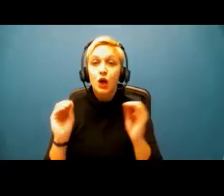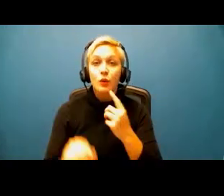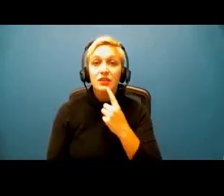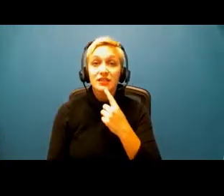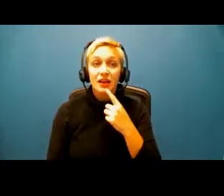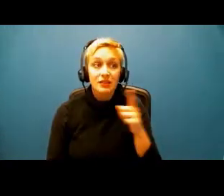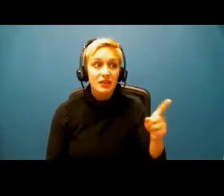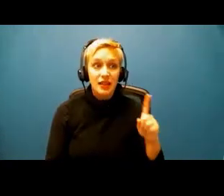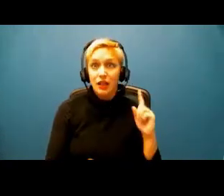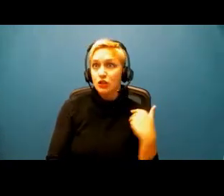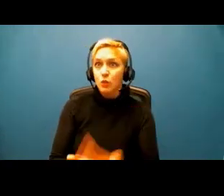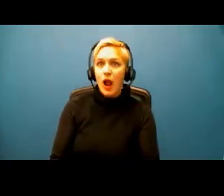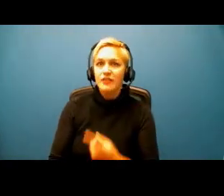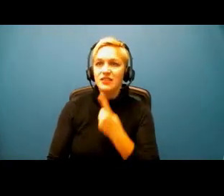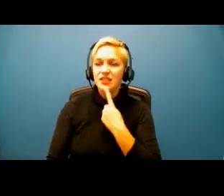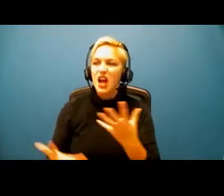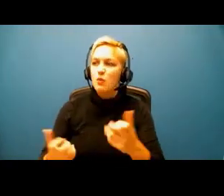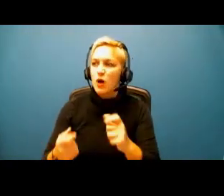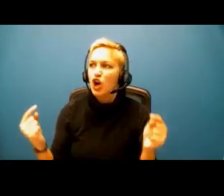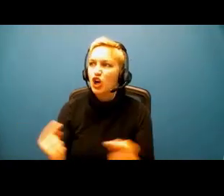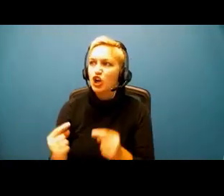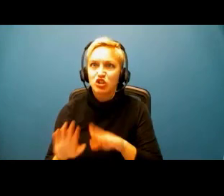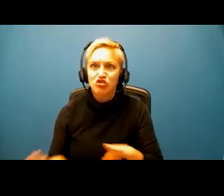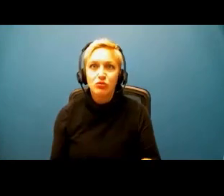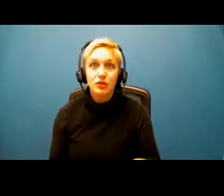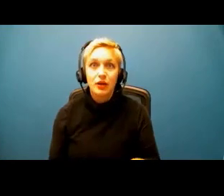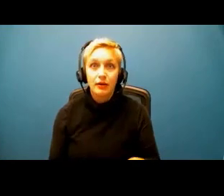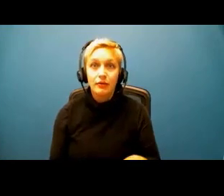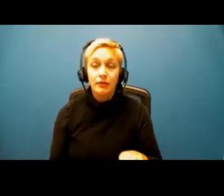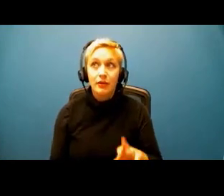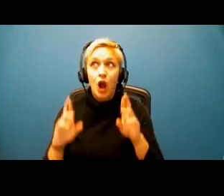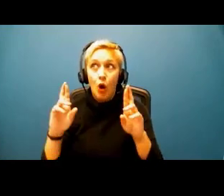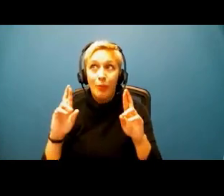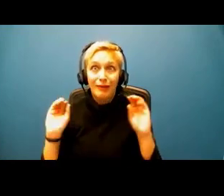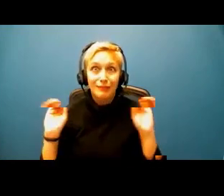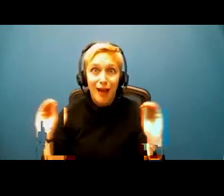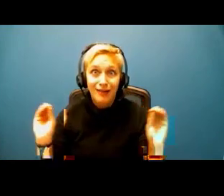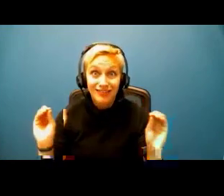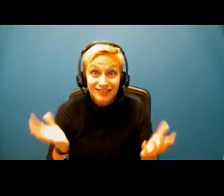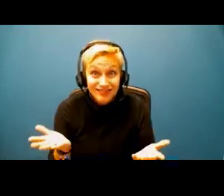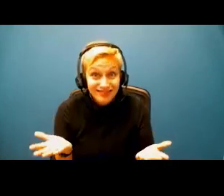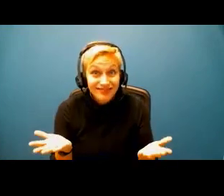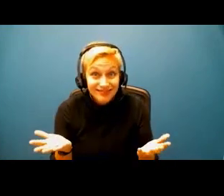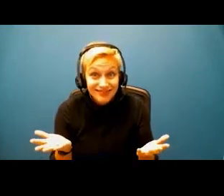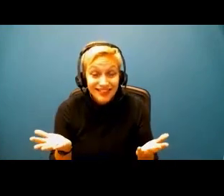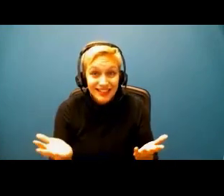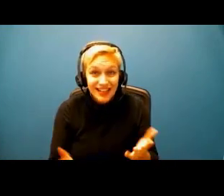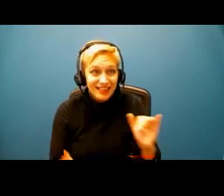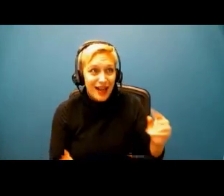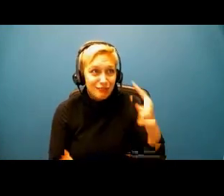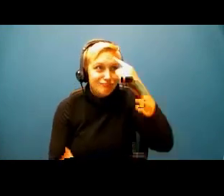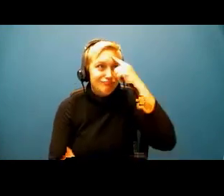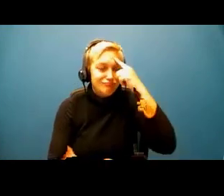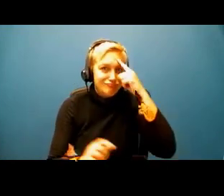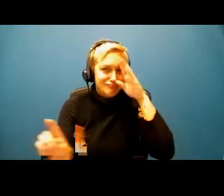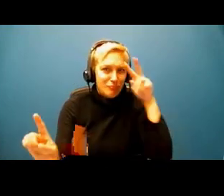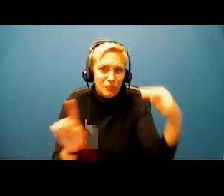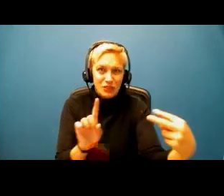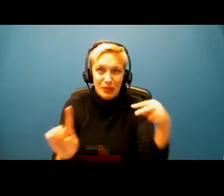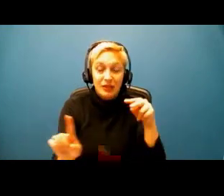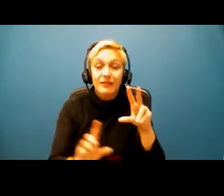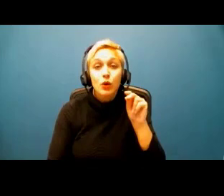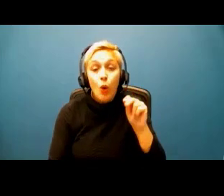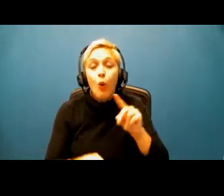to children, right? Most educators, if not all educators, I would hope, aren't in that mindset. And so there's some other piece there.